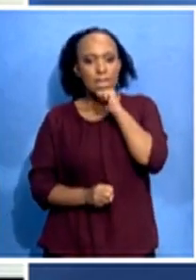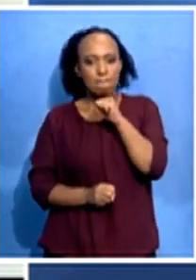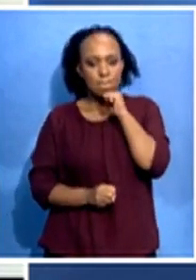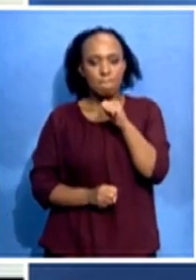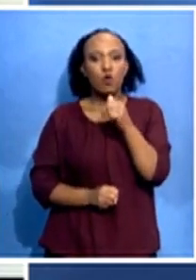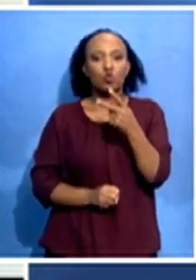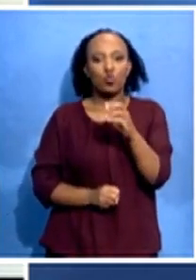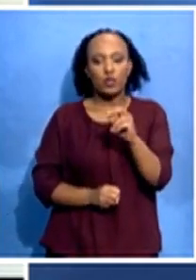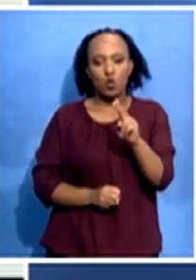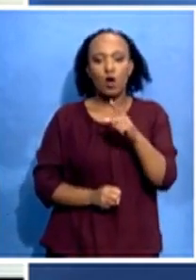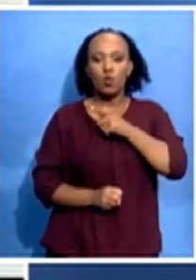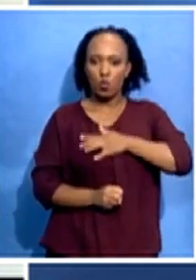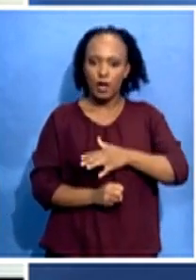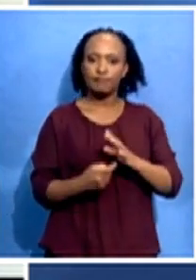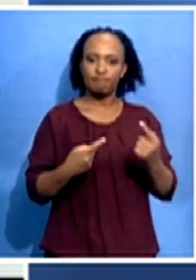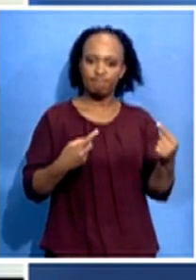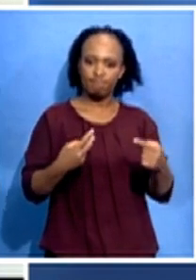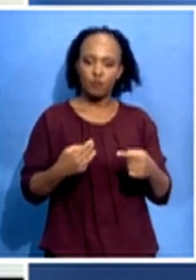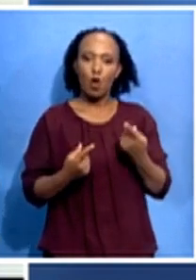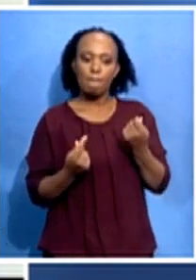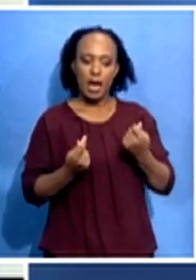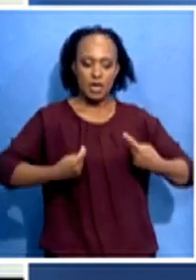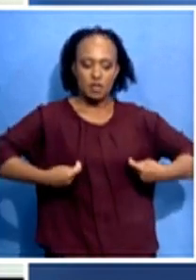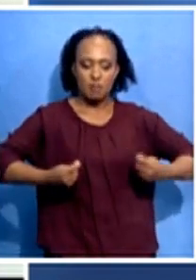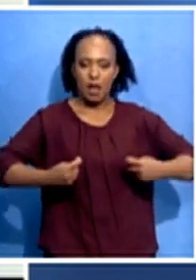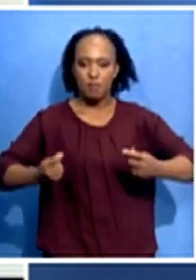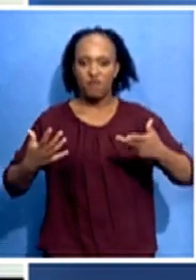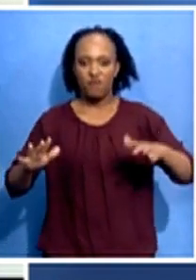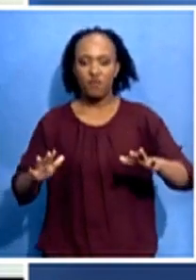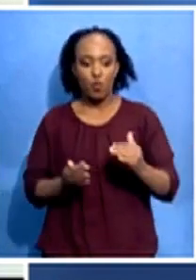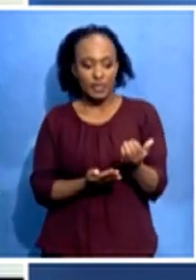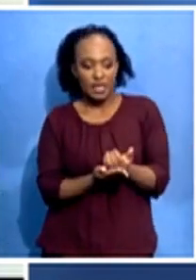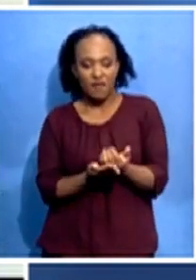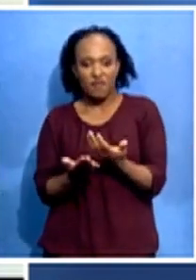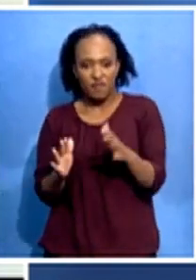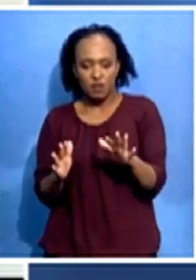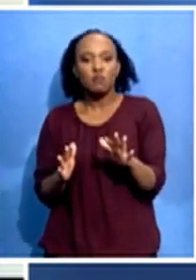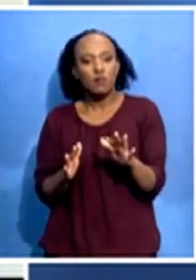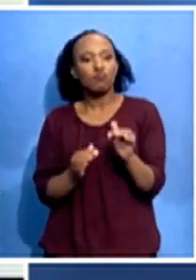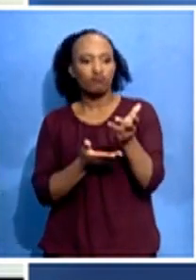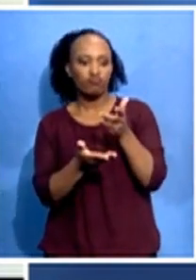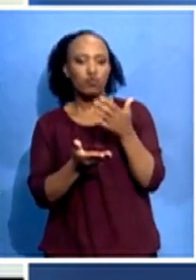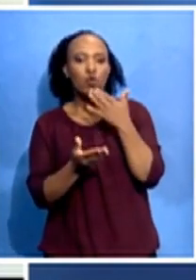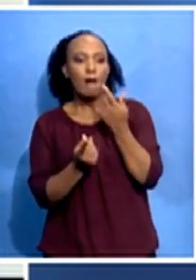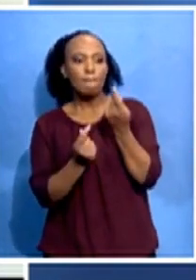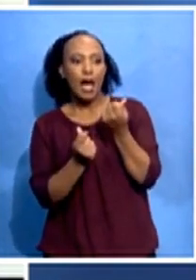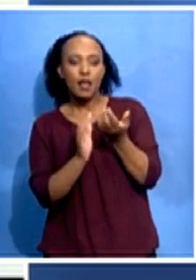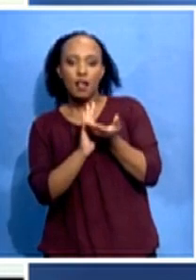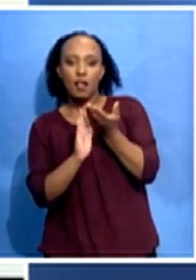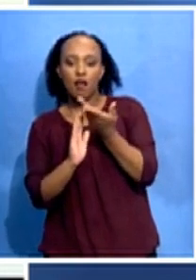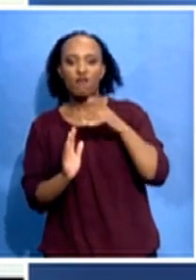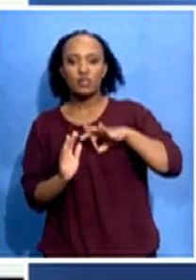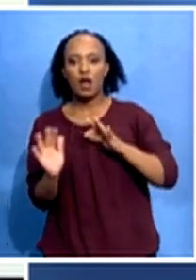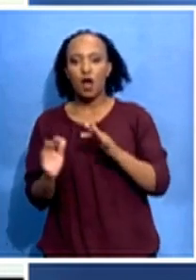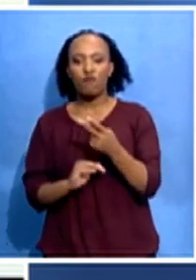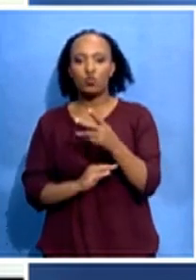that we spend. Where we make savings, then we can talk about inflation-related increases for 2022, 2023. But